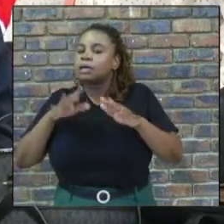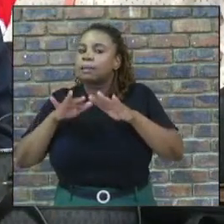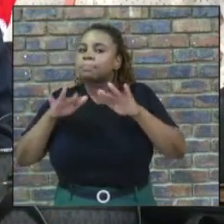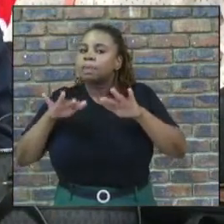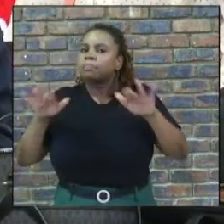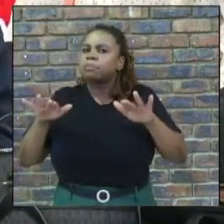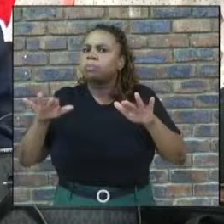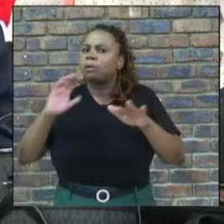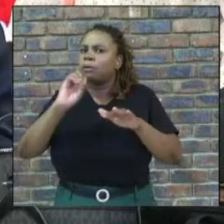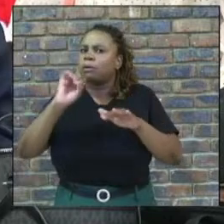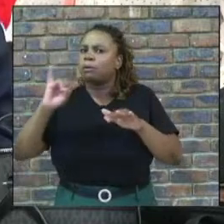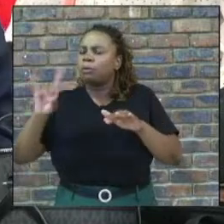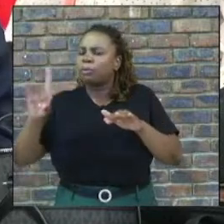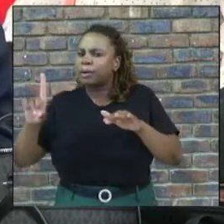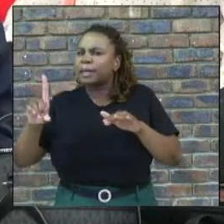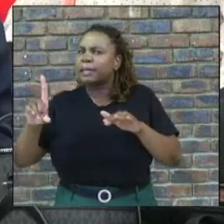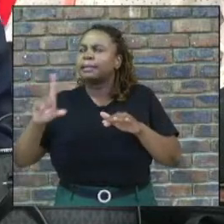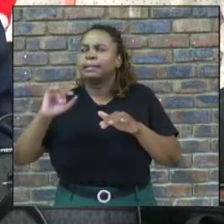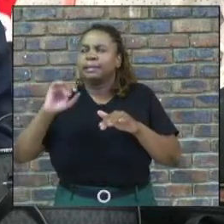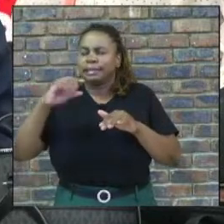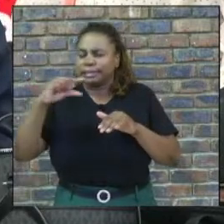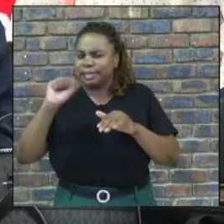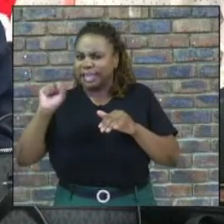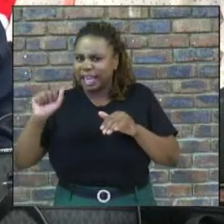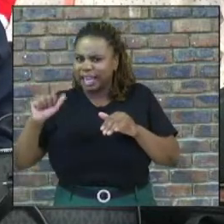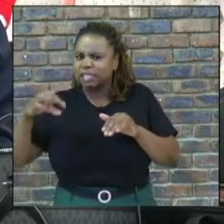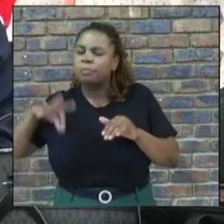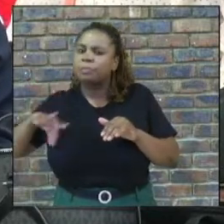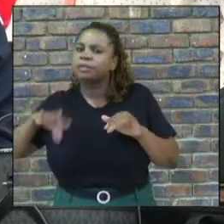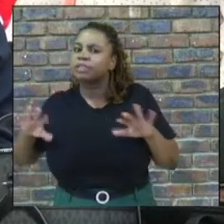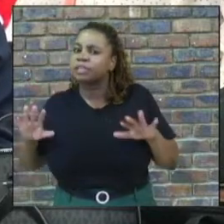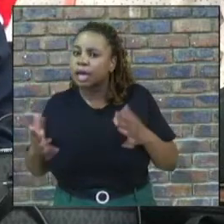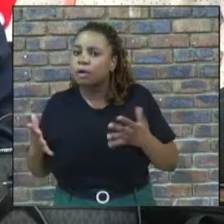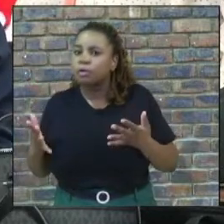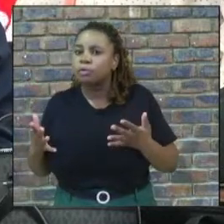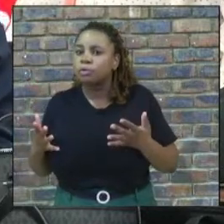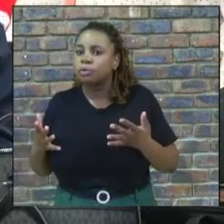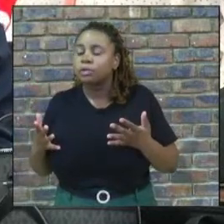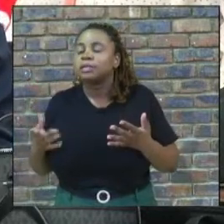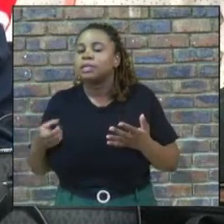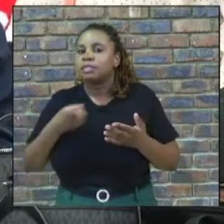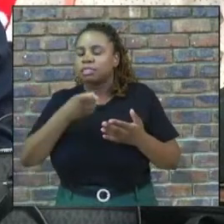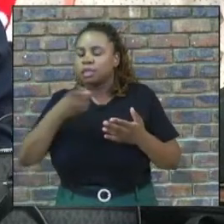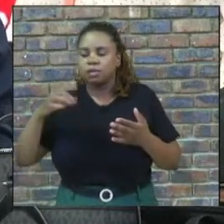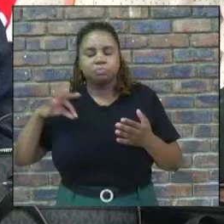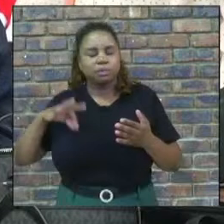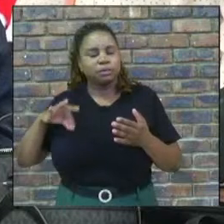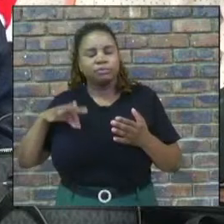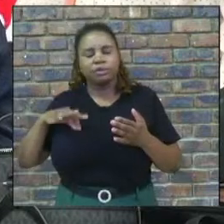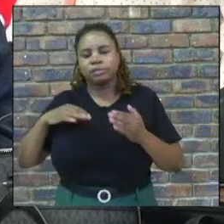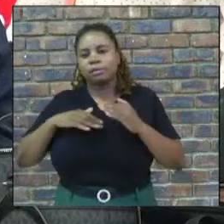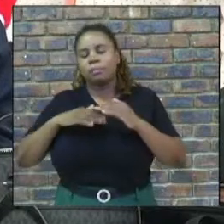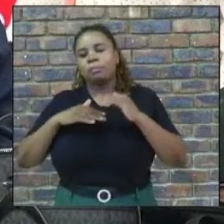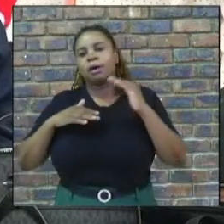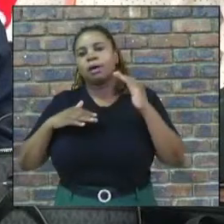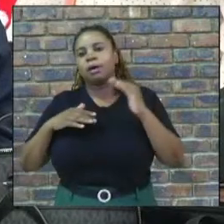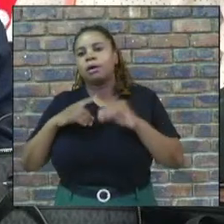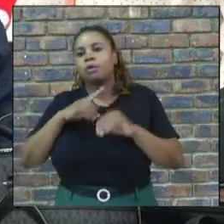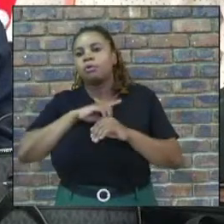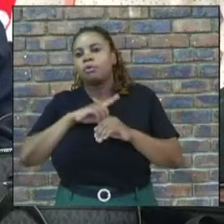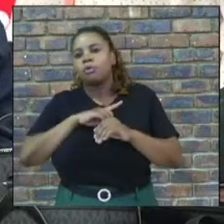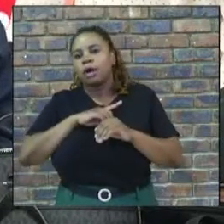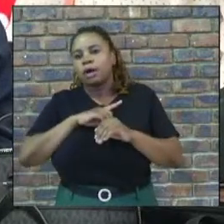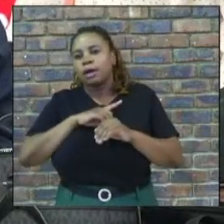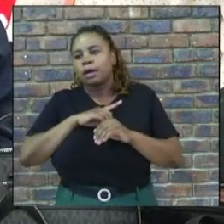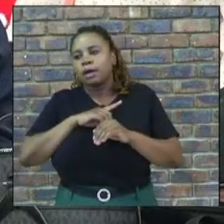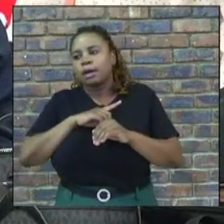exploration is in the coastal area. So there will be a huge benefit, because what we are looking, exploration and